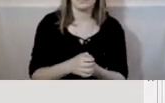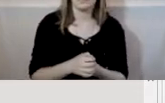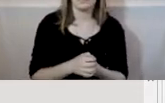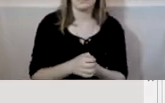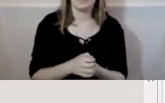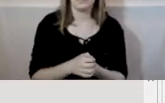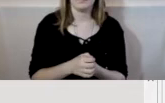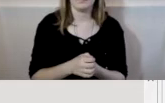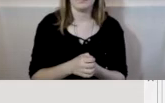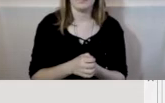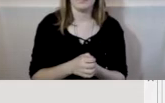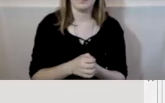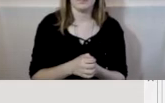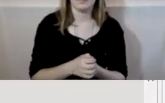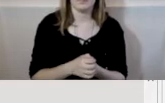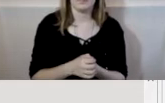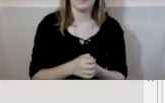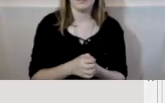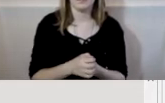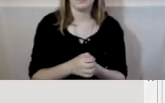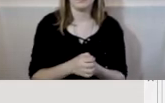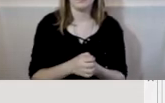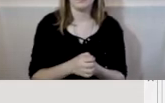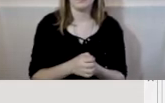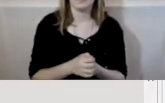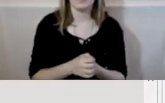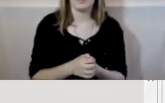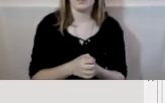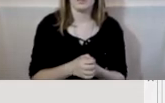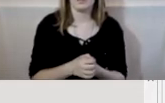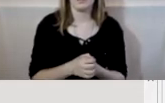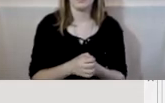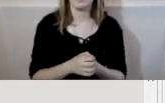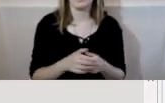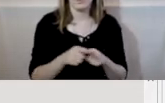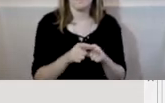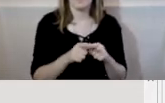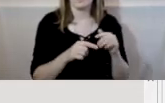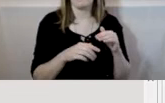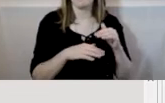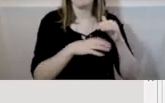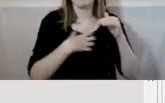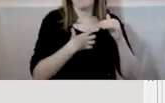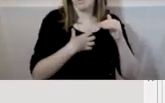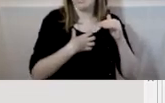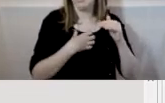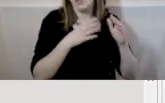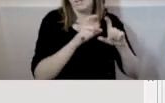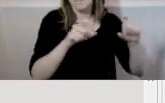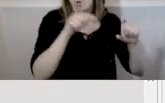second concentr, so in basic school,